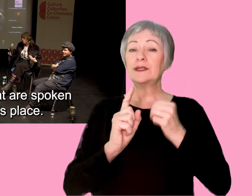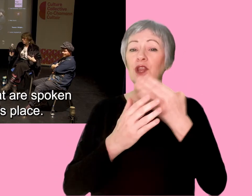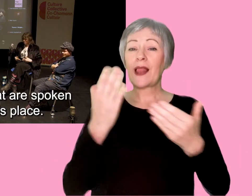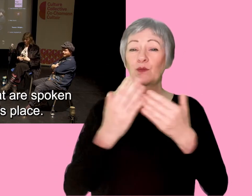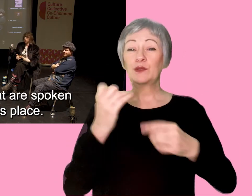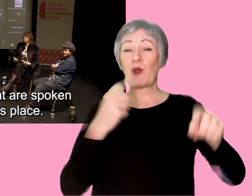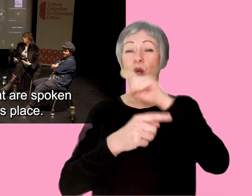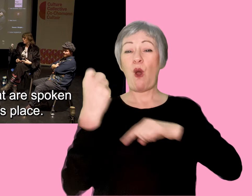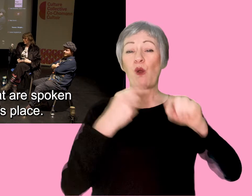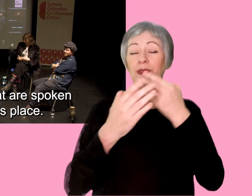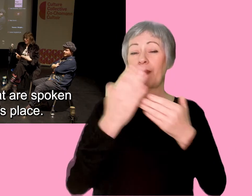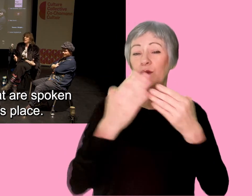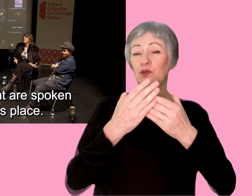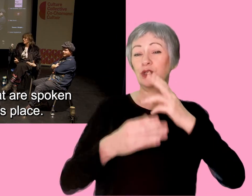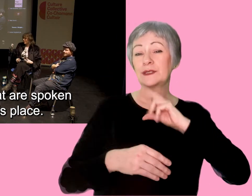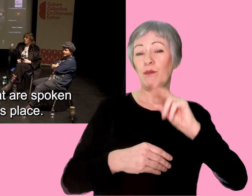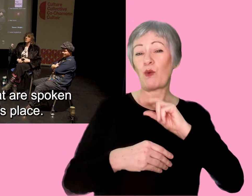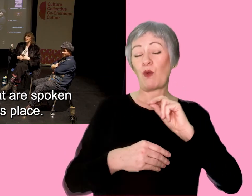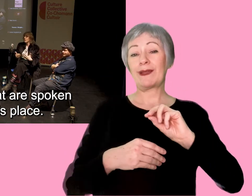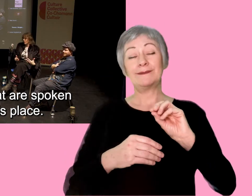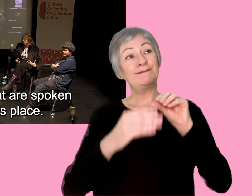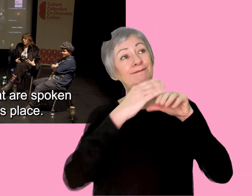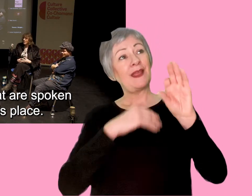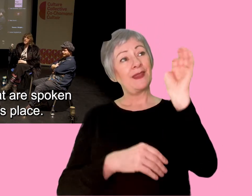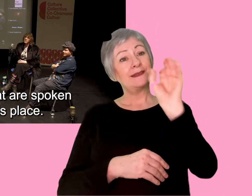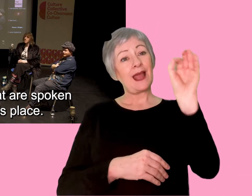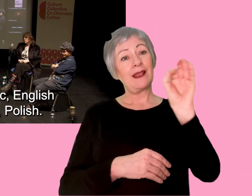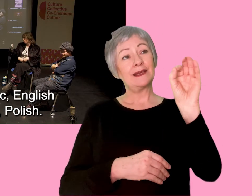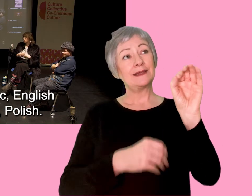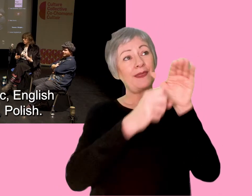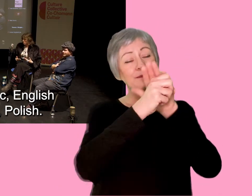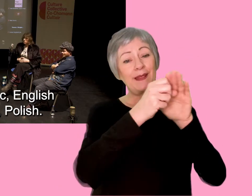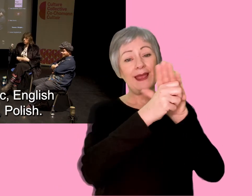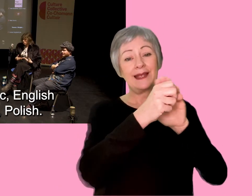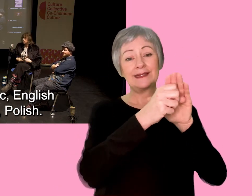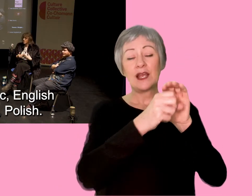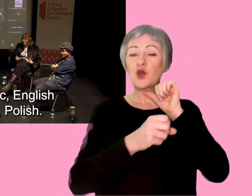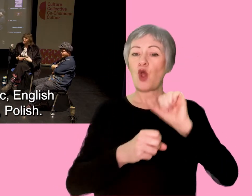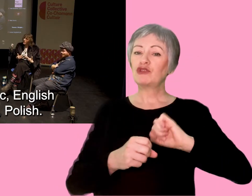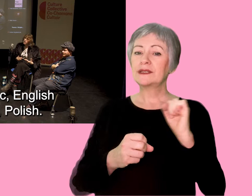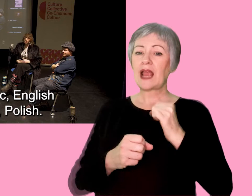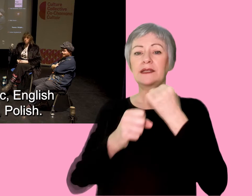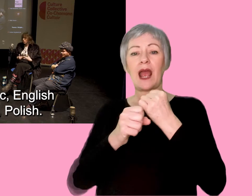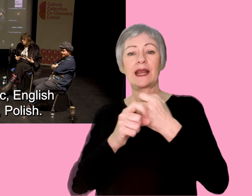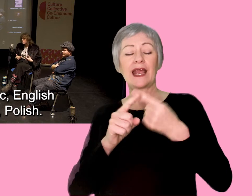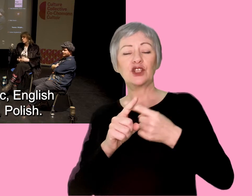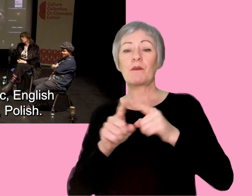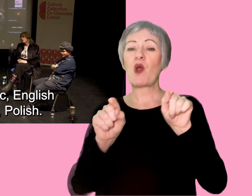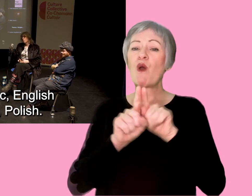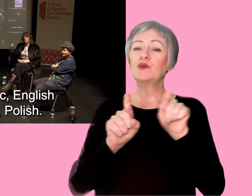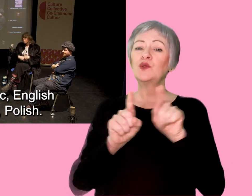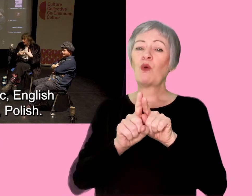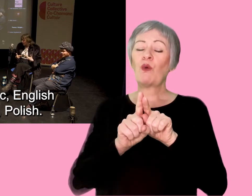the languages that are spoken in these islands, in this place. So not just Scots, Gaelic, English, but